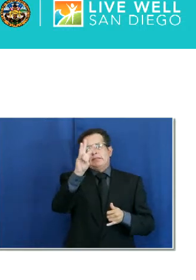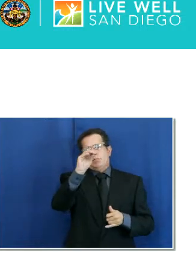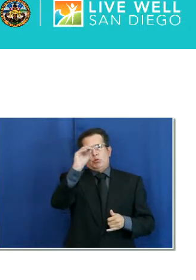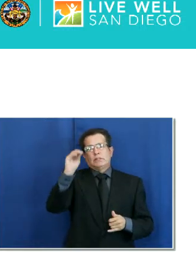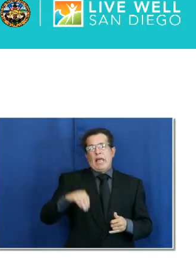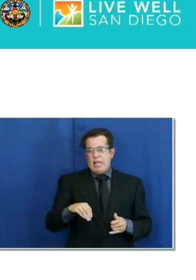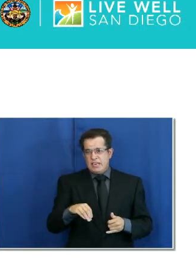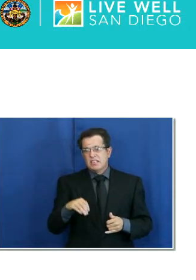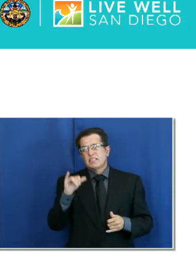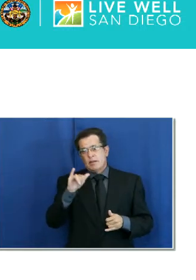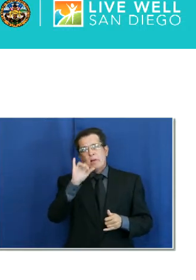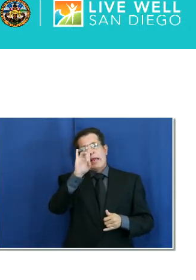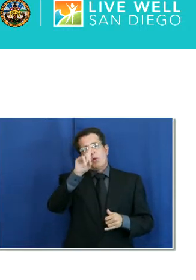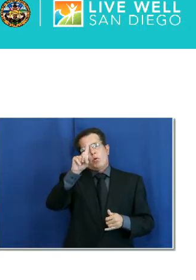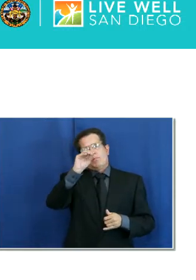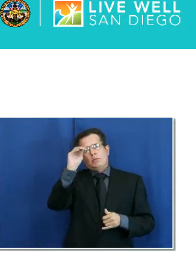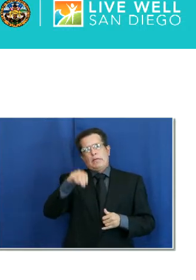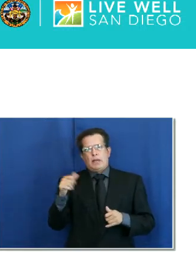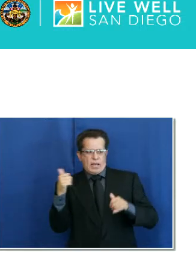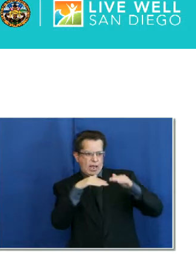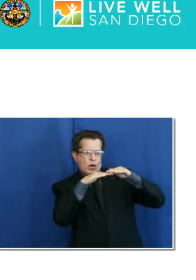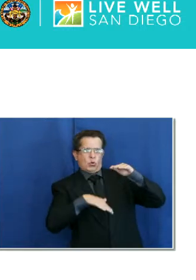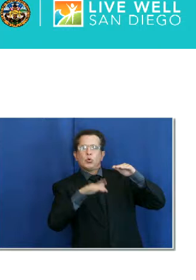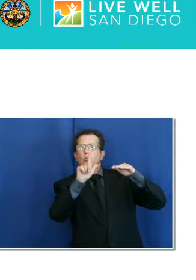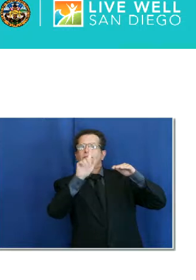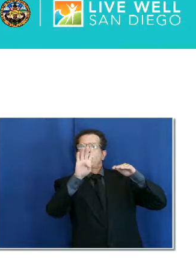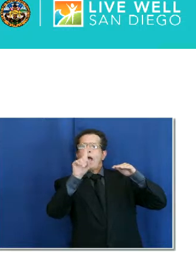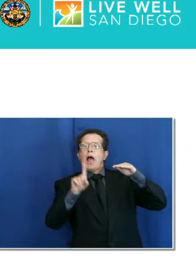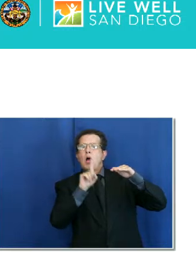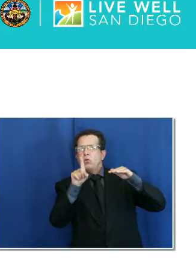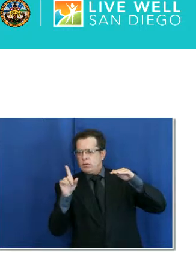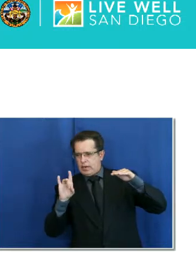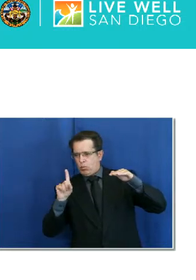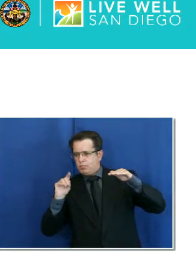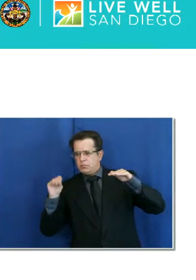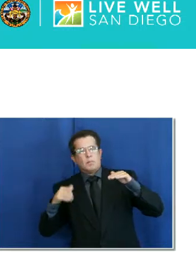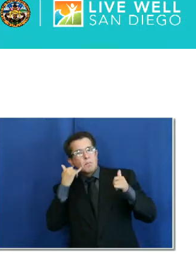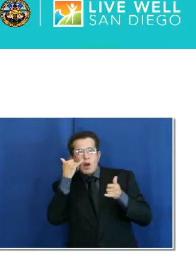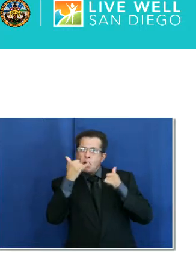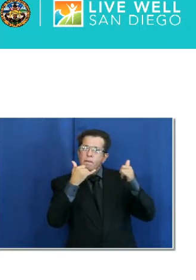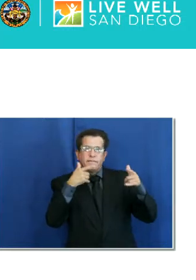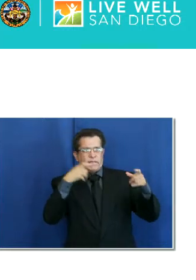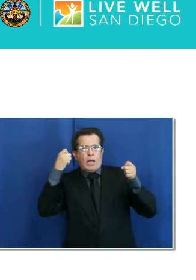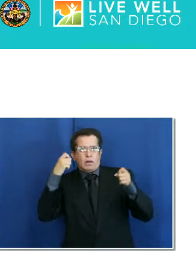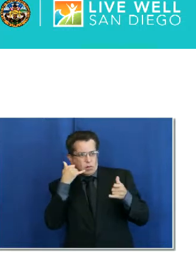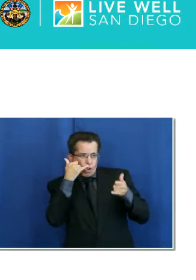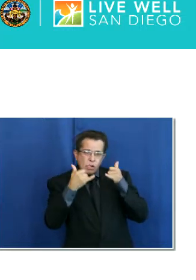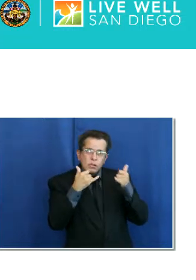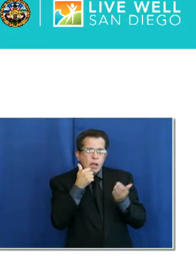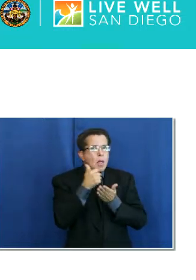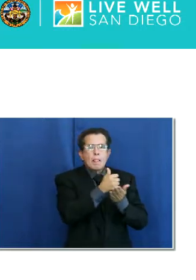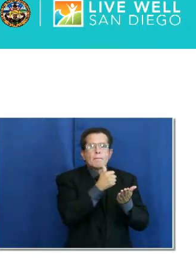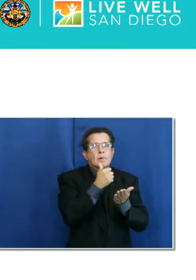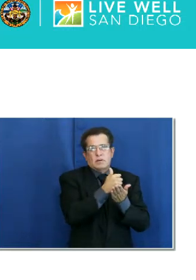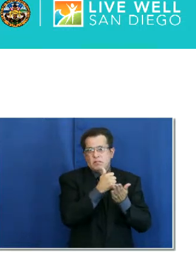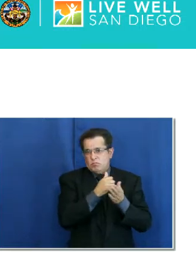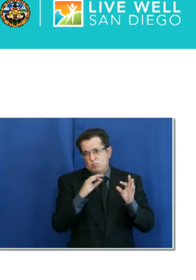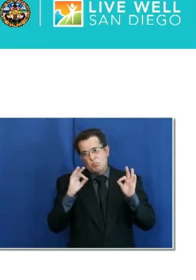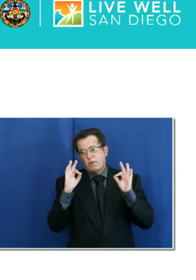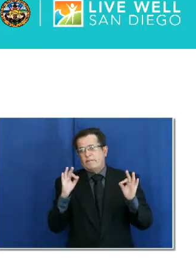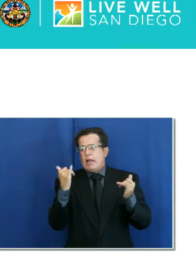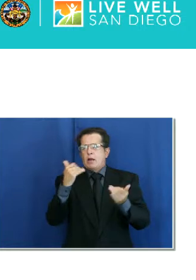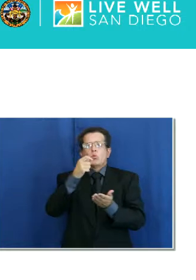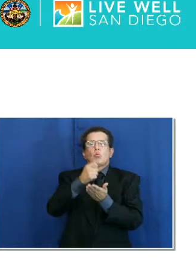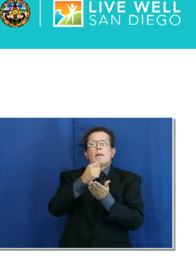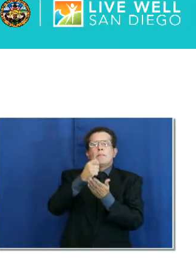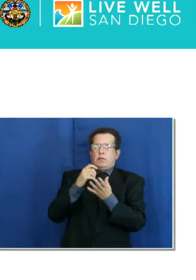of close contacts traced within 24 hours. We're going to work to bump that up a little bit, but over 41,000 case investigations performed to date, and the treatment